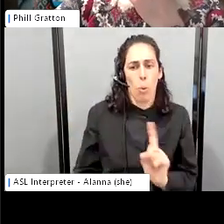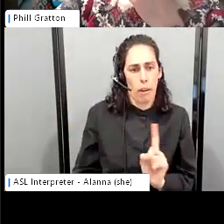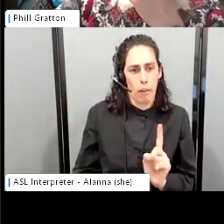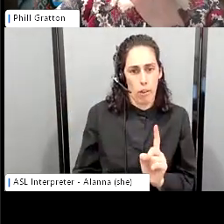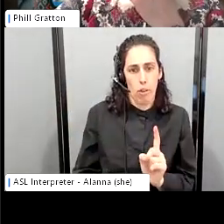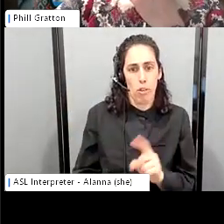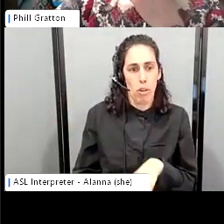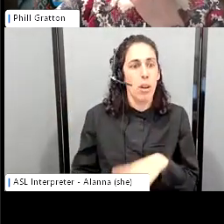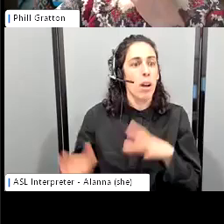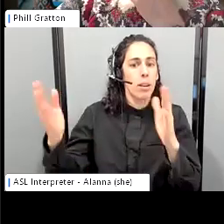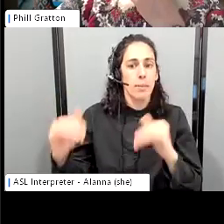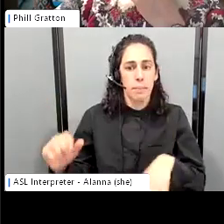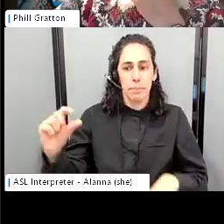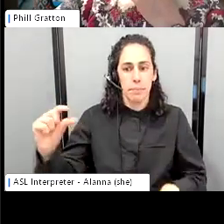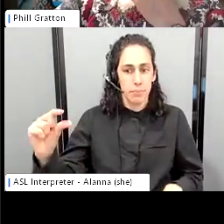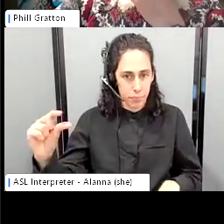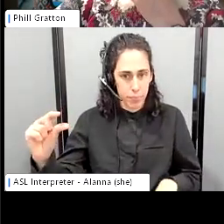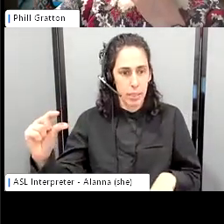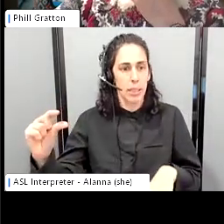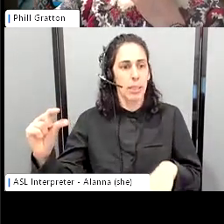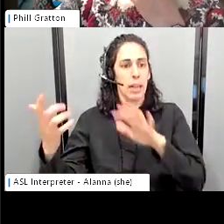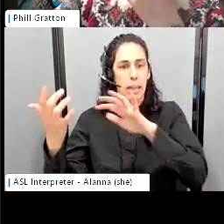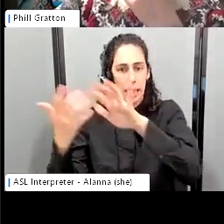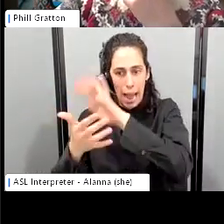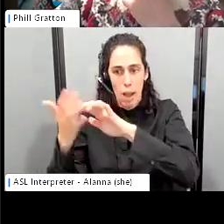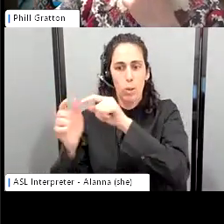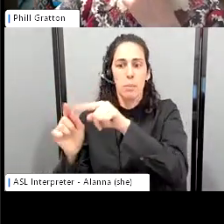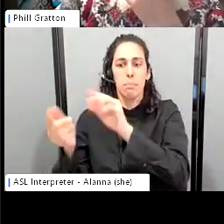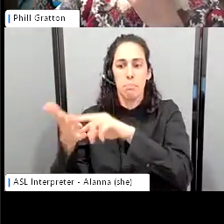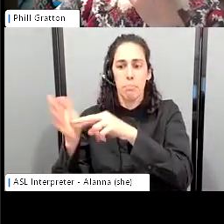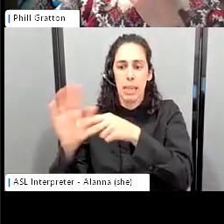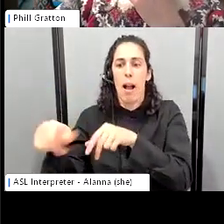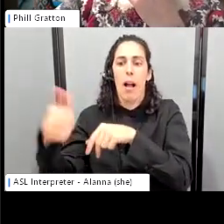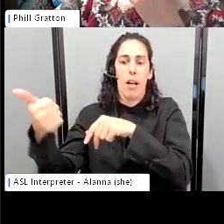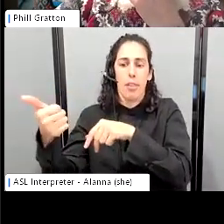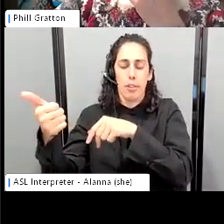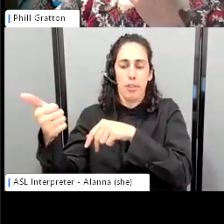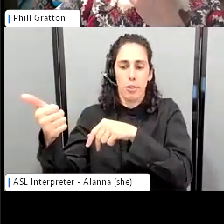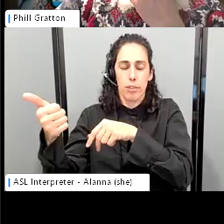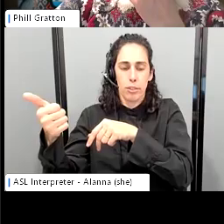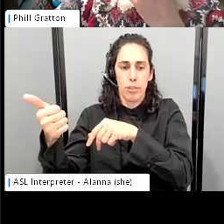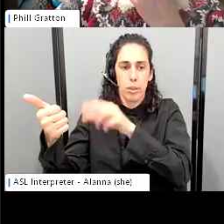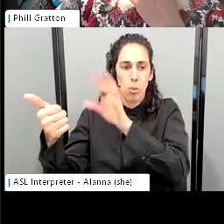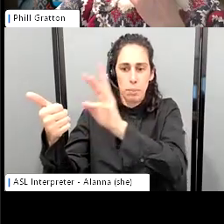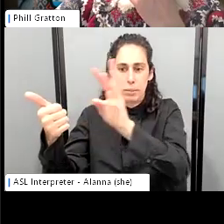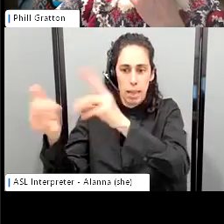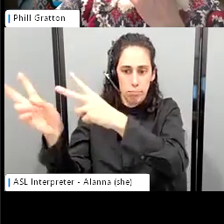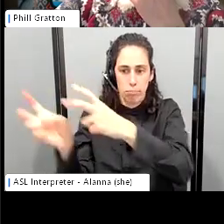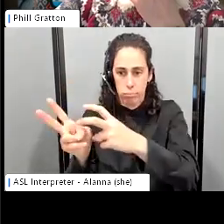here from another service here, gives me the weather. For some reason, for me, it's giving it to me in Fahrenheit, but